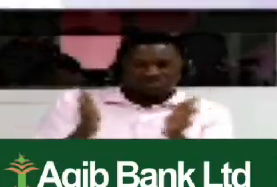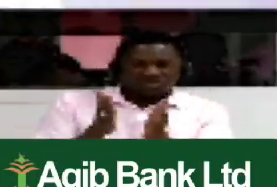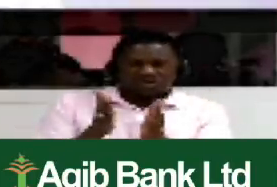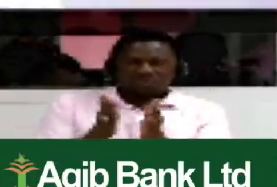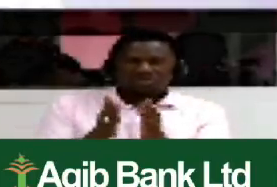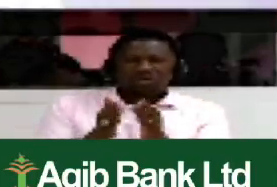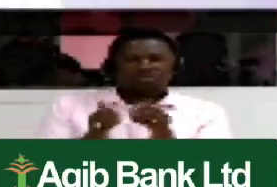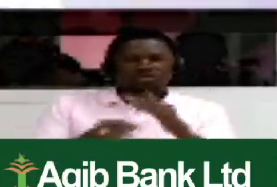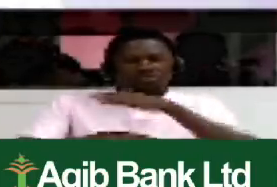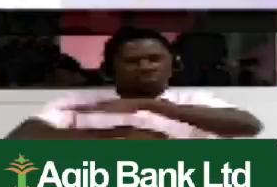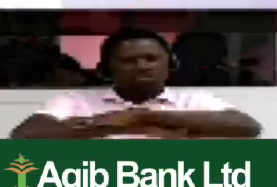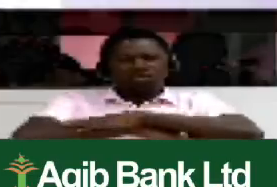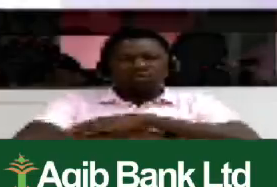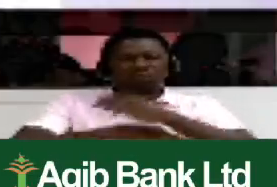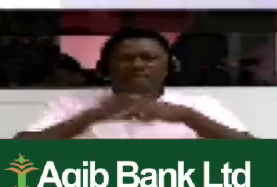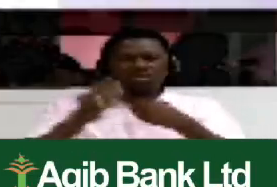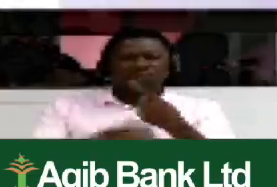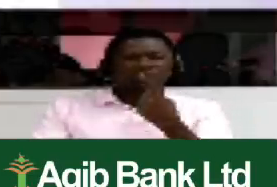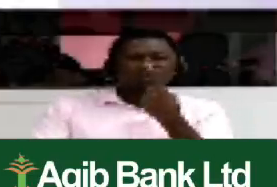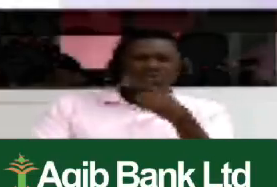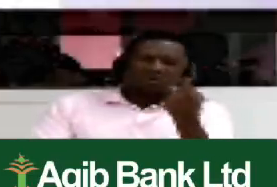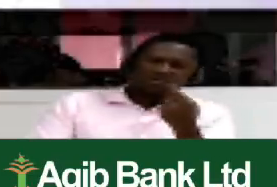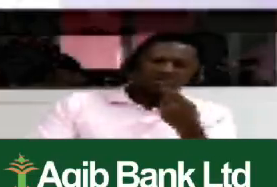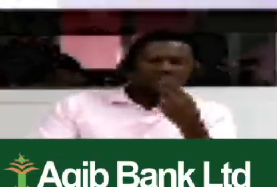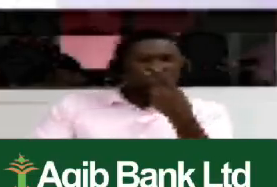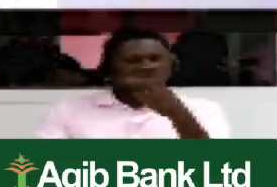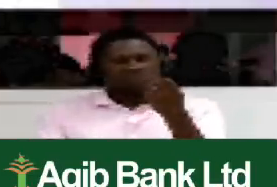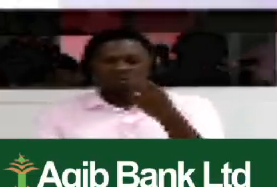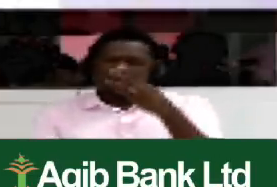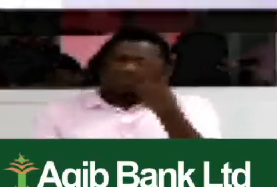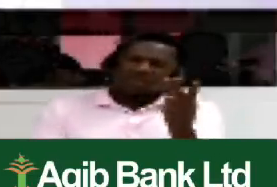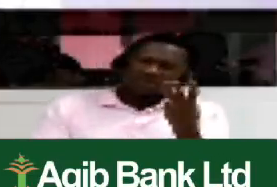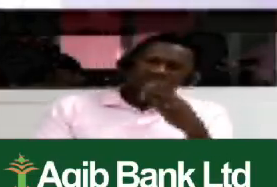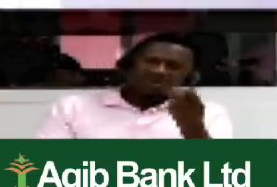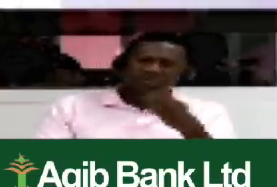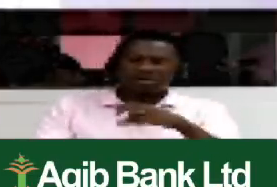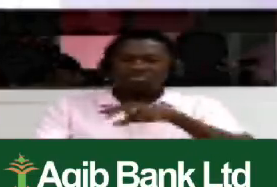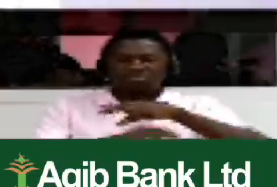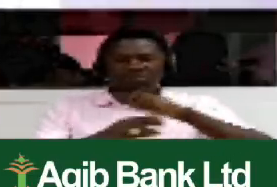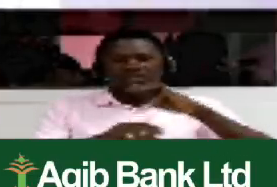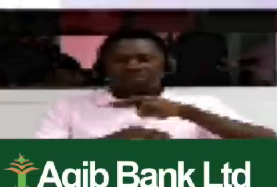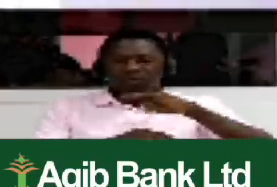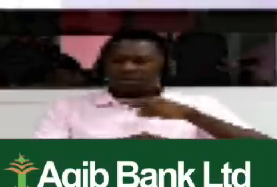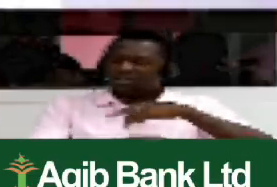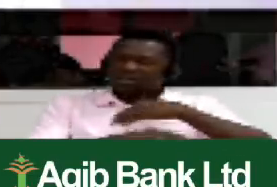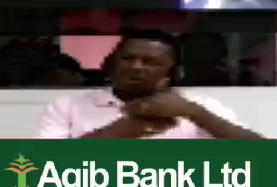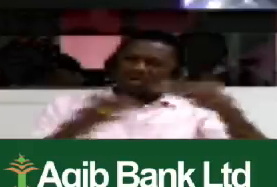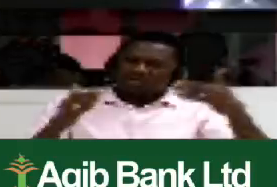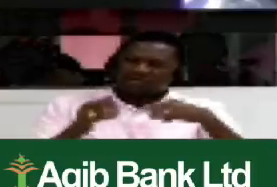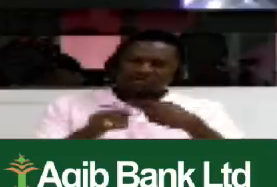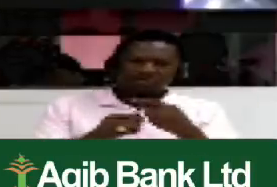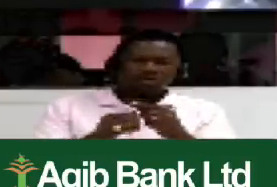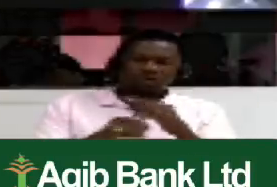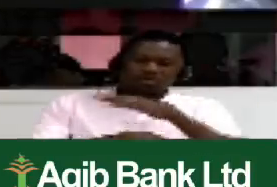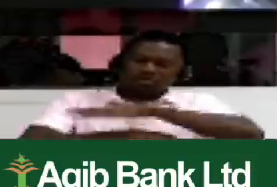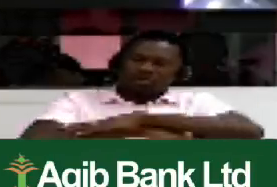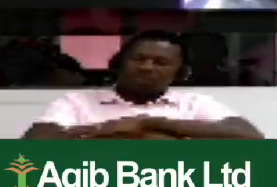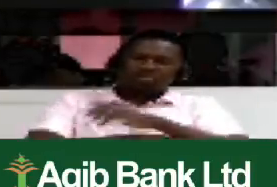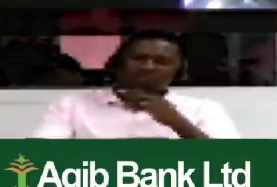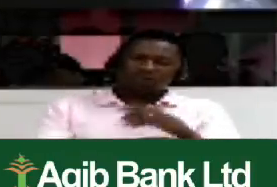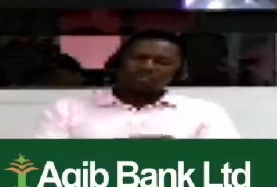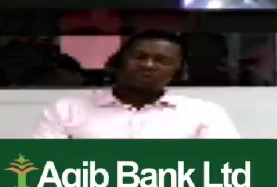about 150, 200 meters away or 300 meters away from the school, if I'm not wrong. And from what